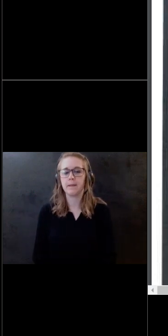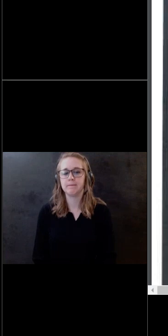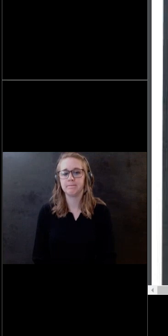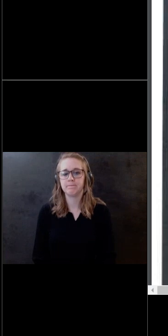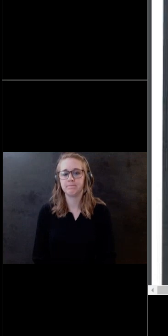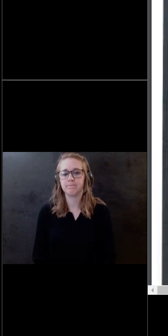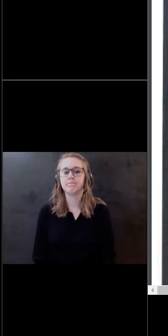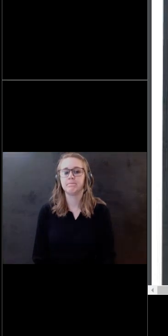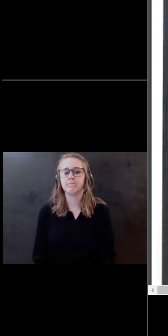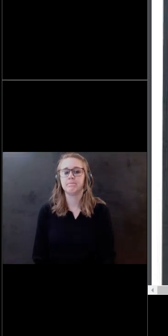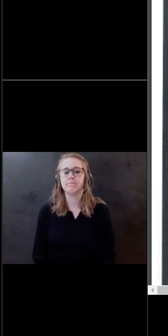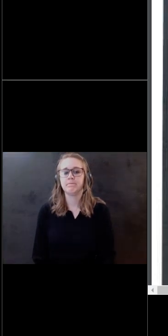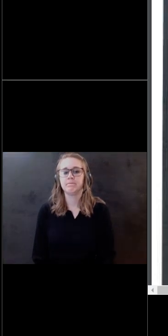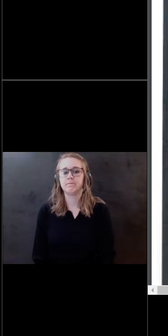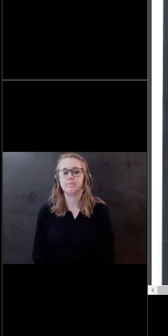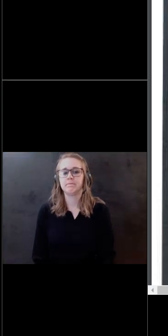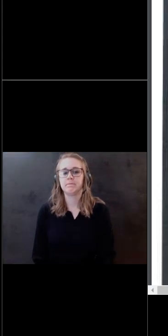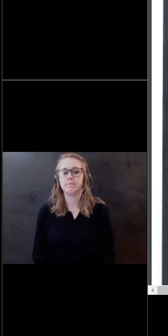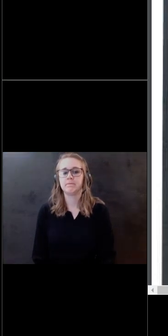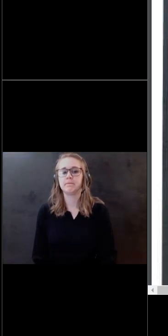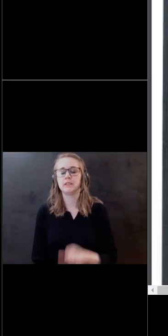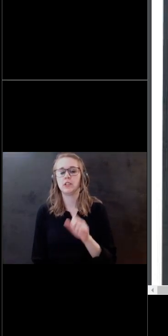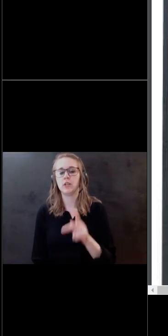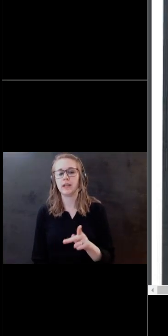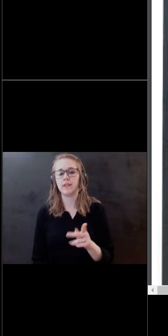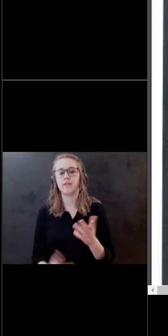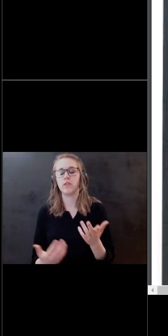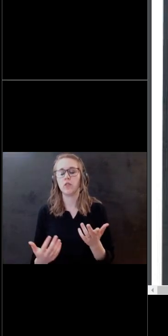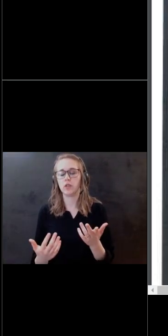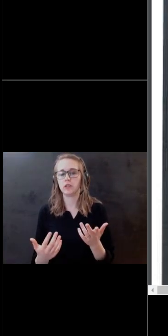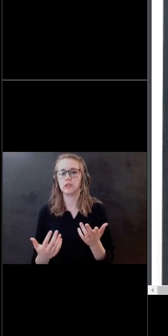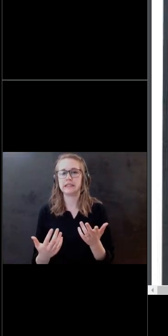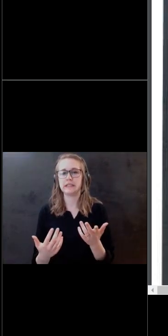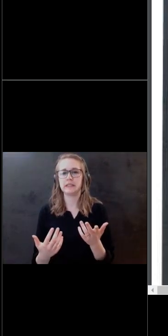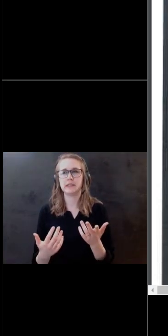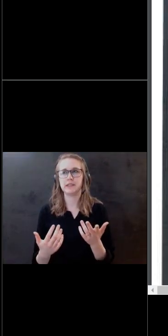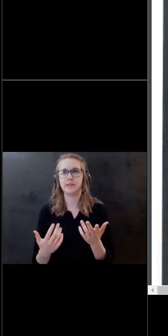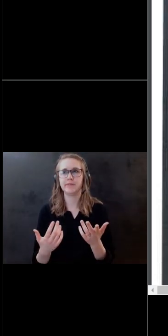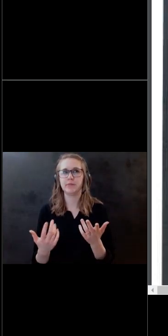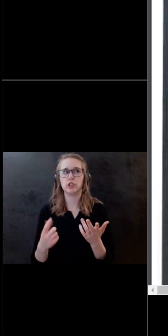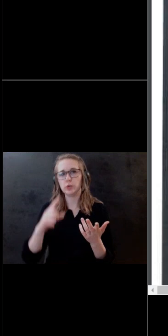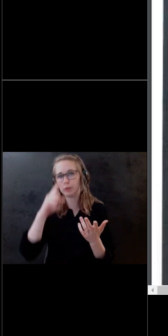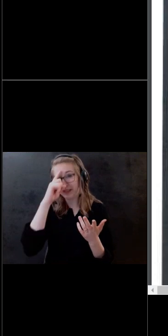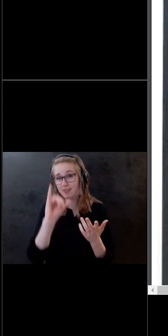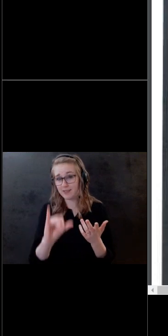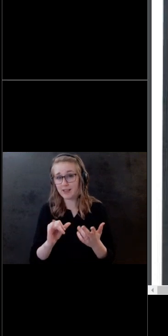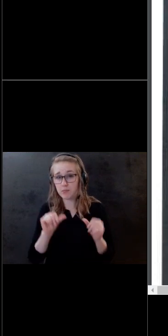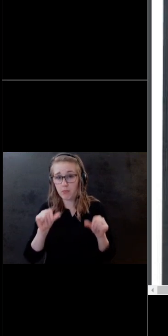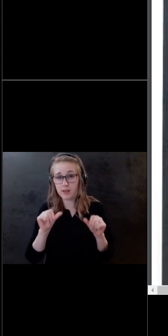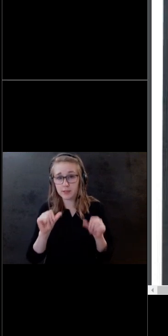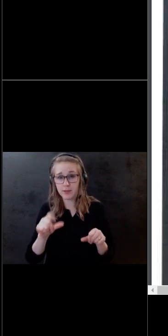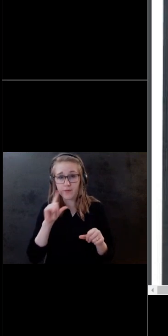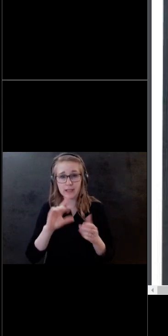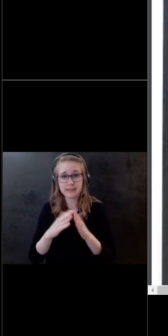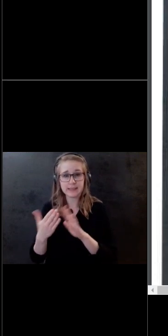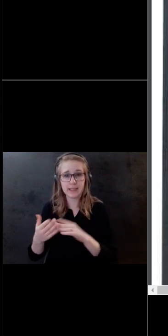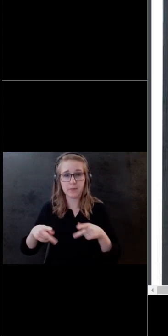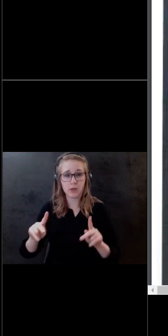All right, Ms. Fissel, just for practicality purposes, do you think that's likely with your experience with our city's permitting